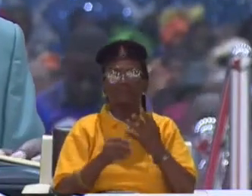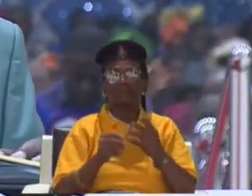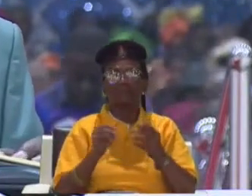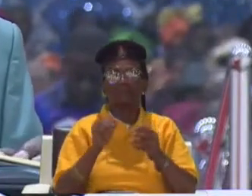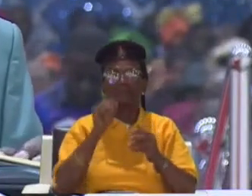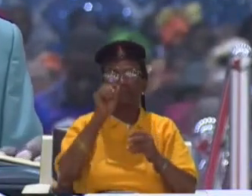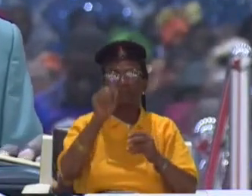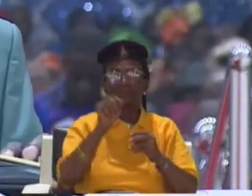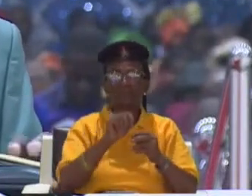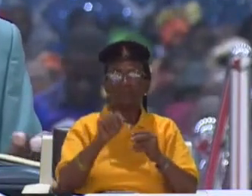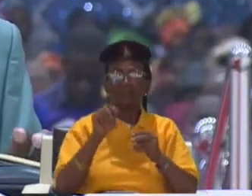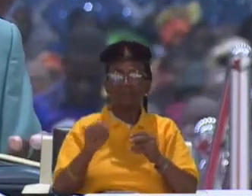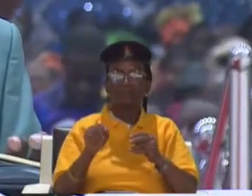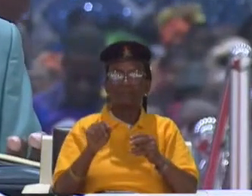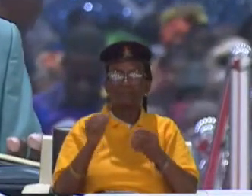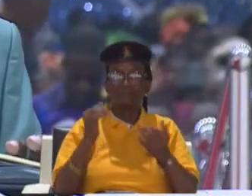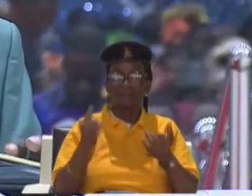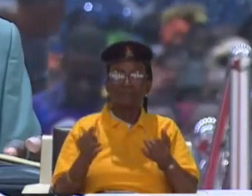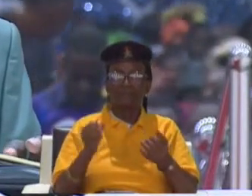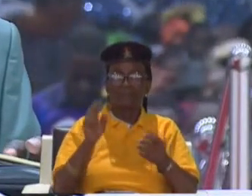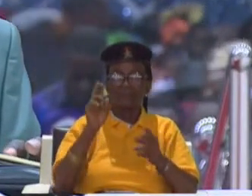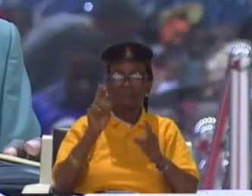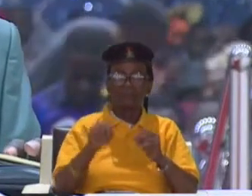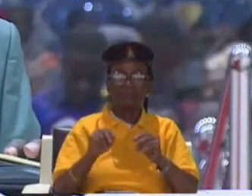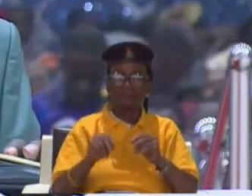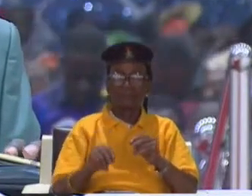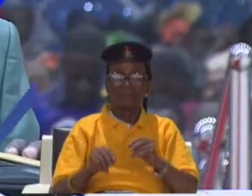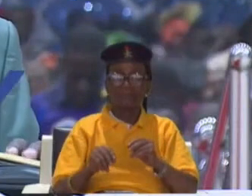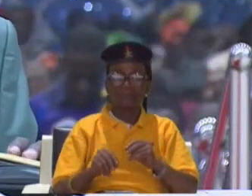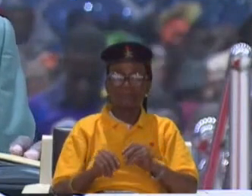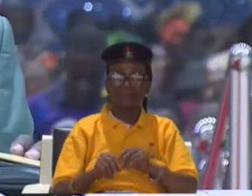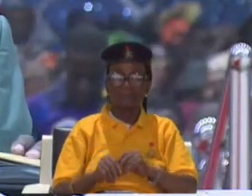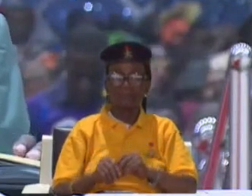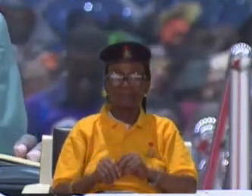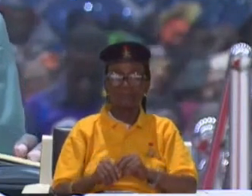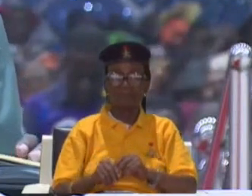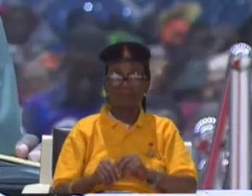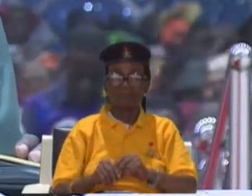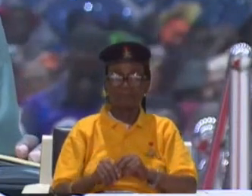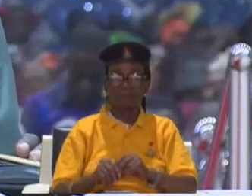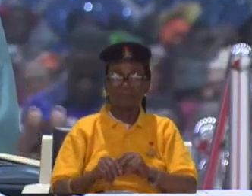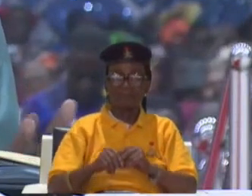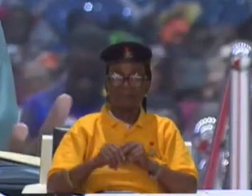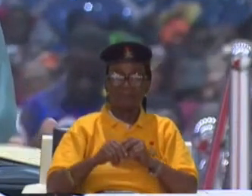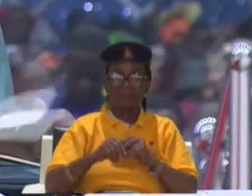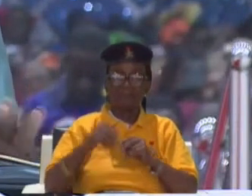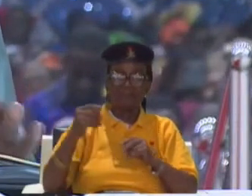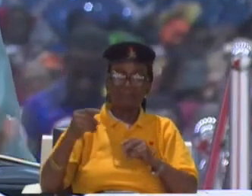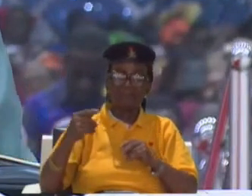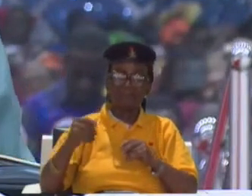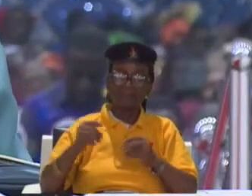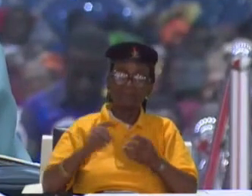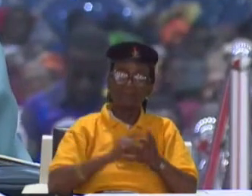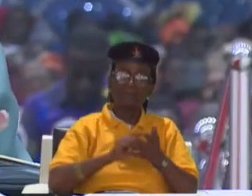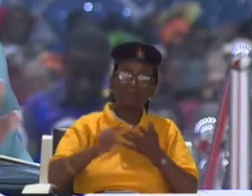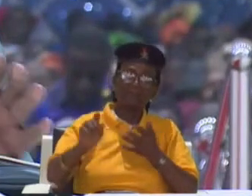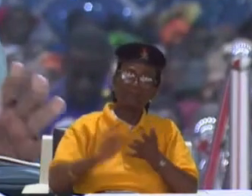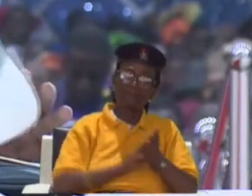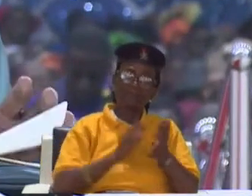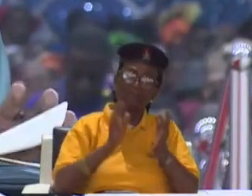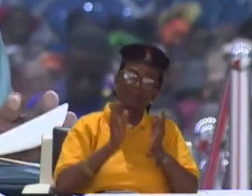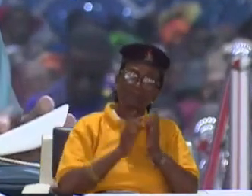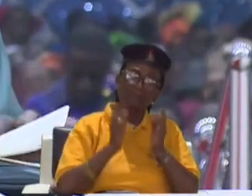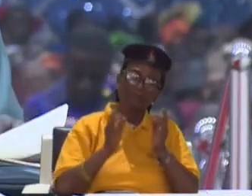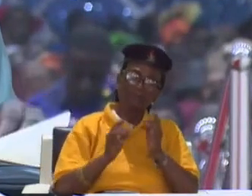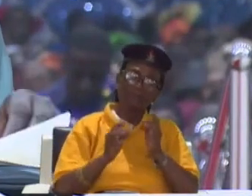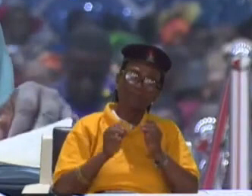Shiloh nitori isin mi mimo yen gan fun awon ti woju Olorun lo ma wa fun. Divine Encounter and Shiloh Hour for